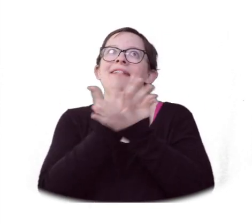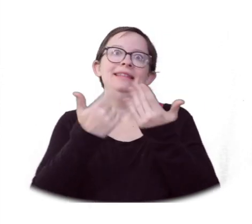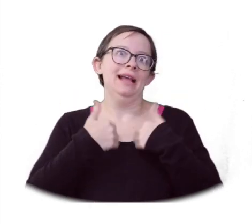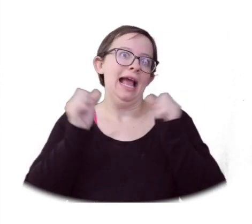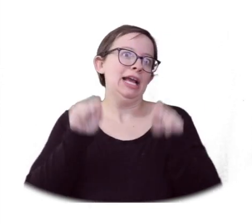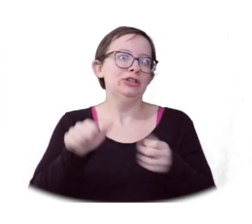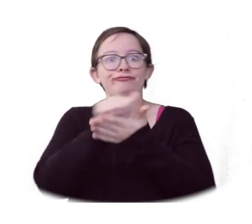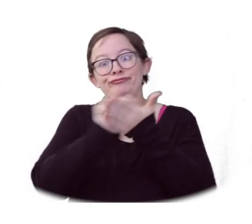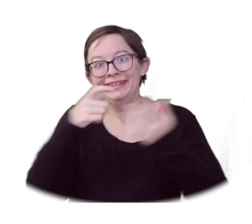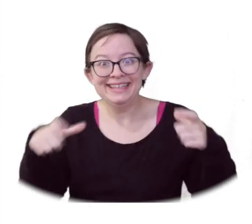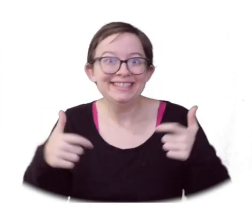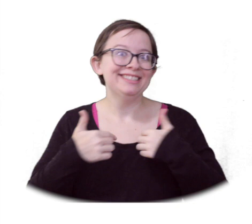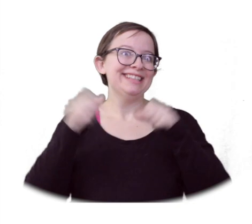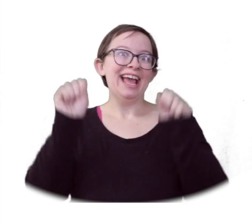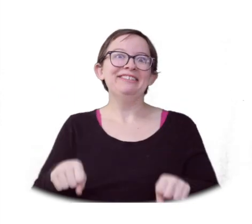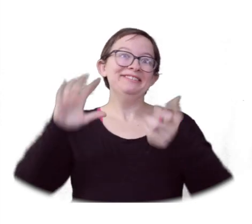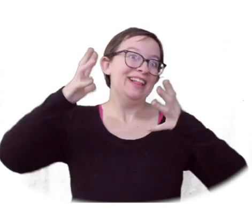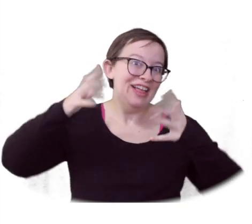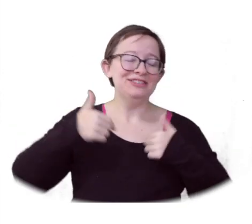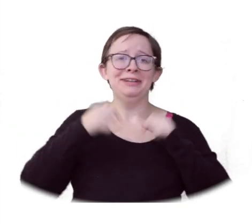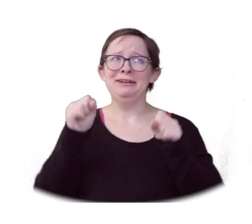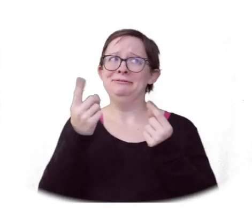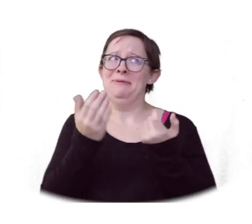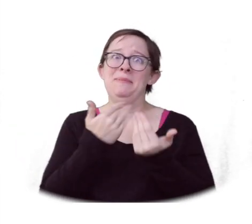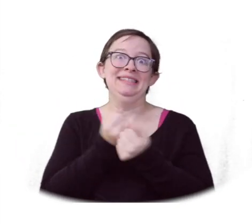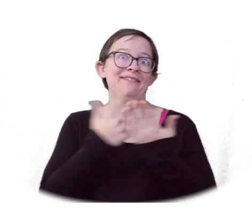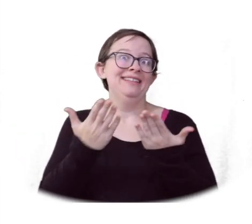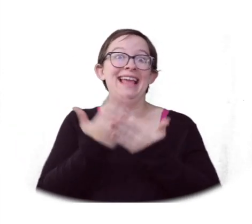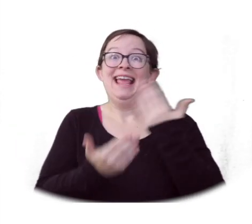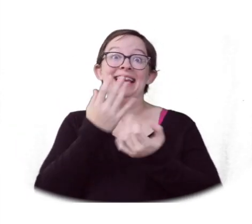It allowed me to do everything. I could do the dishes. I could do the laundry. I